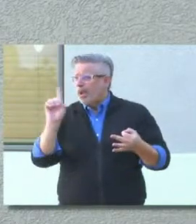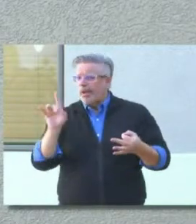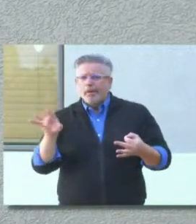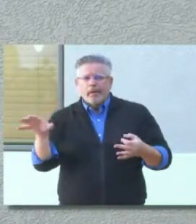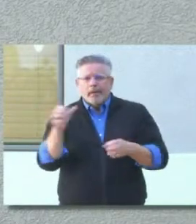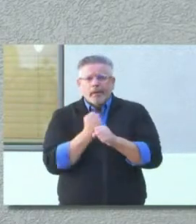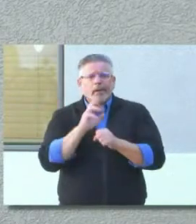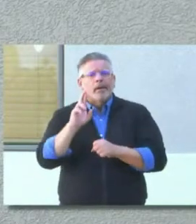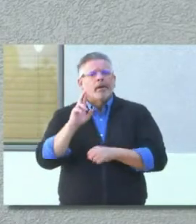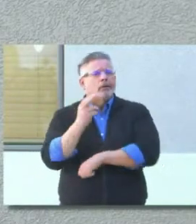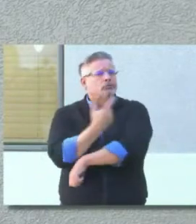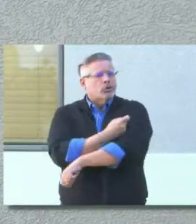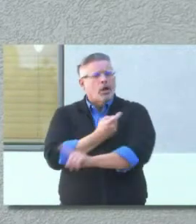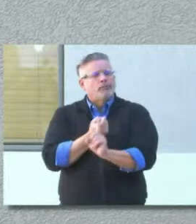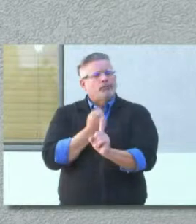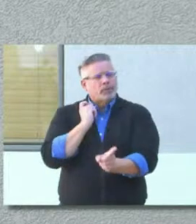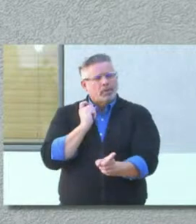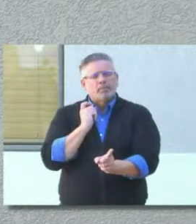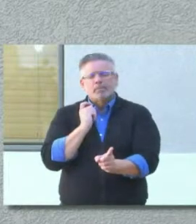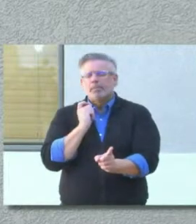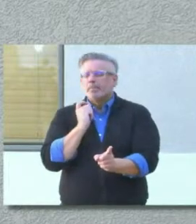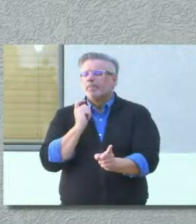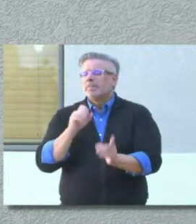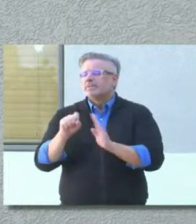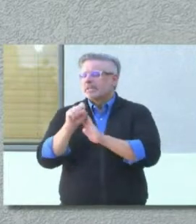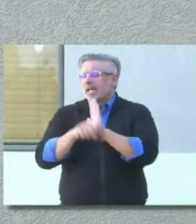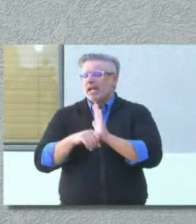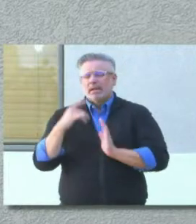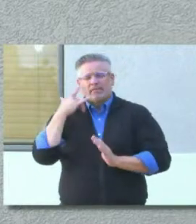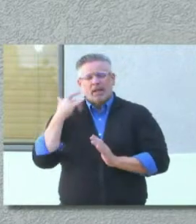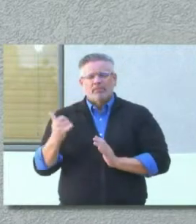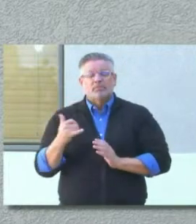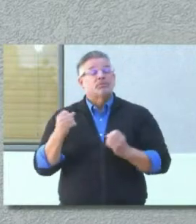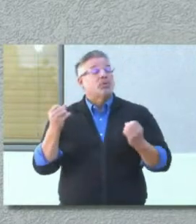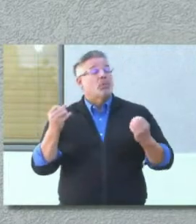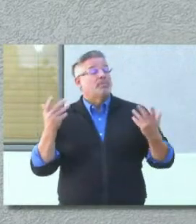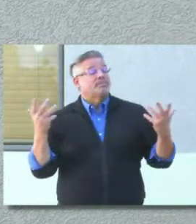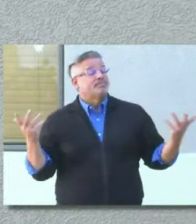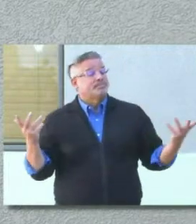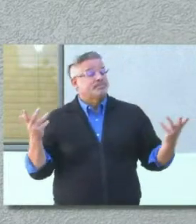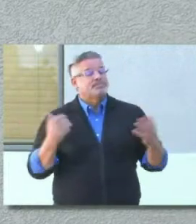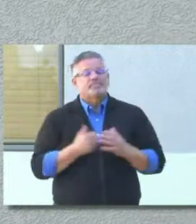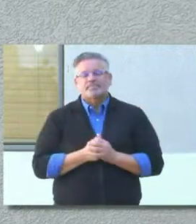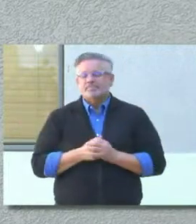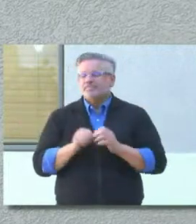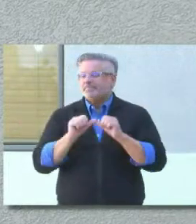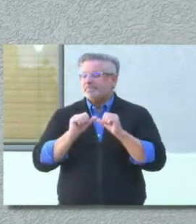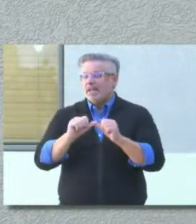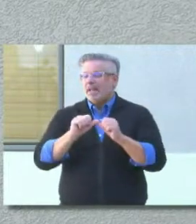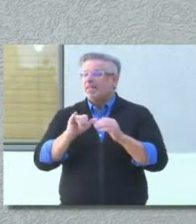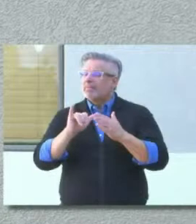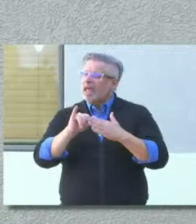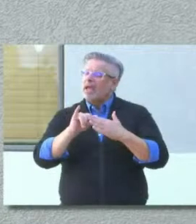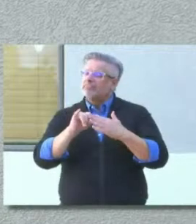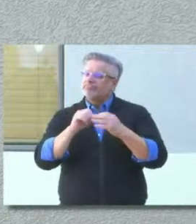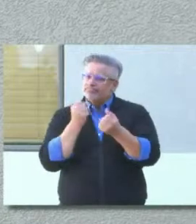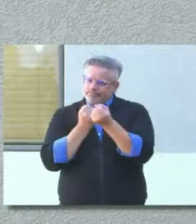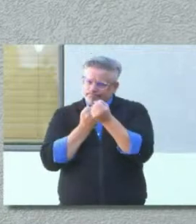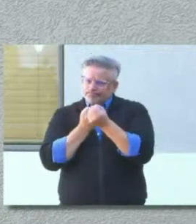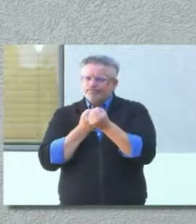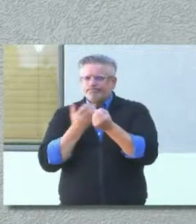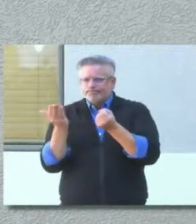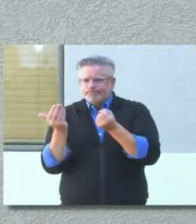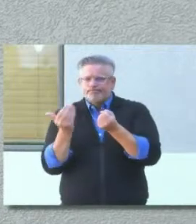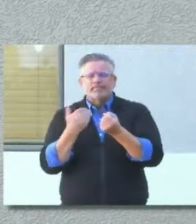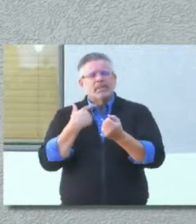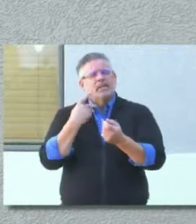options and opportunities all throughout the state of California. So let's maintain that vigilance. Let's keep our eye on the